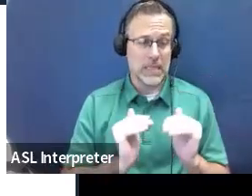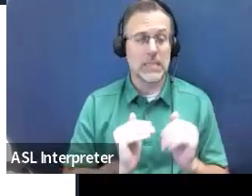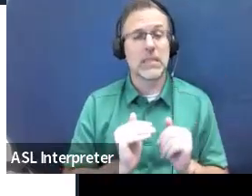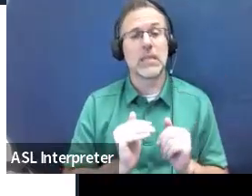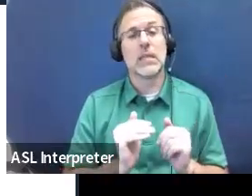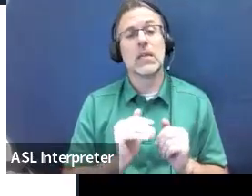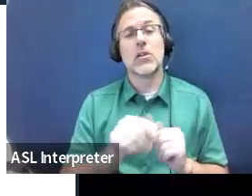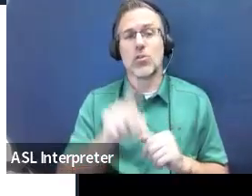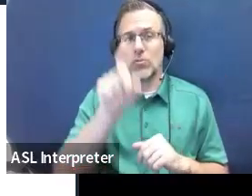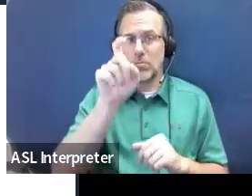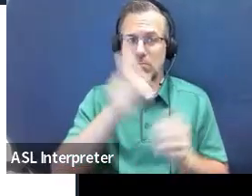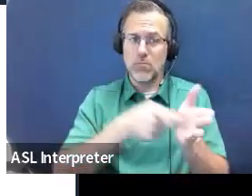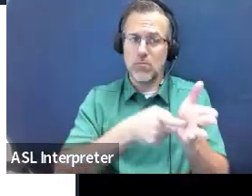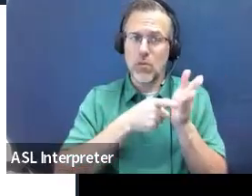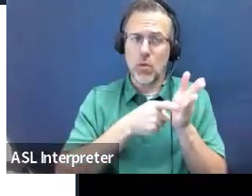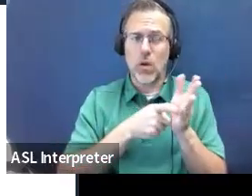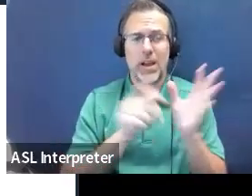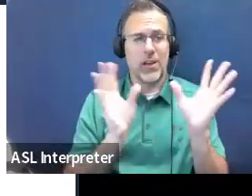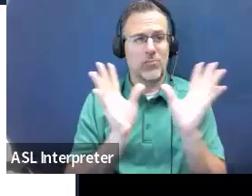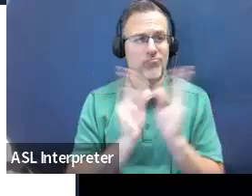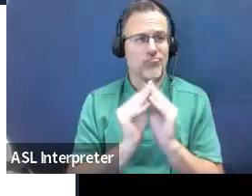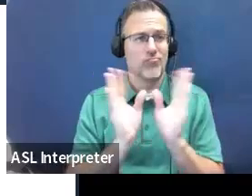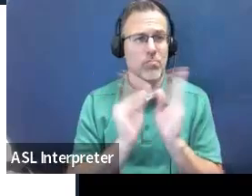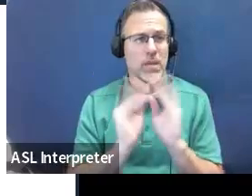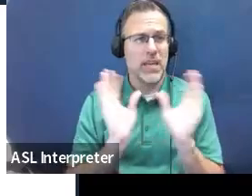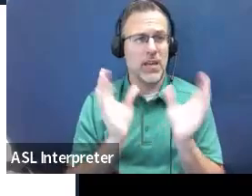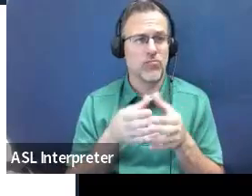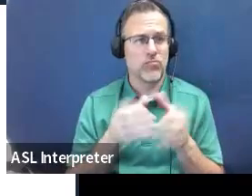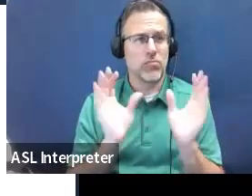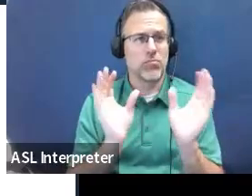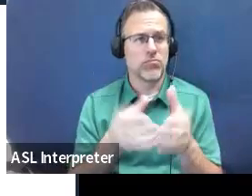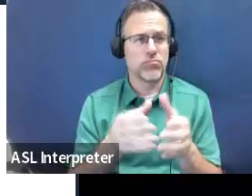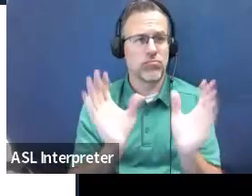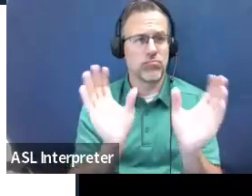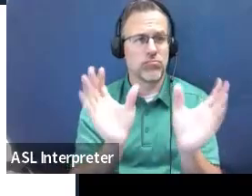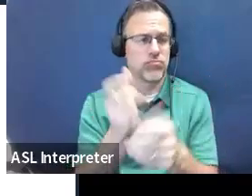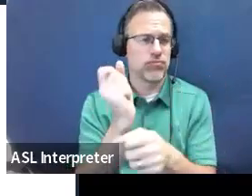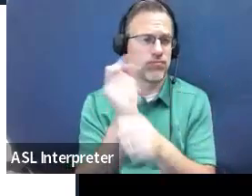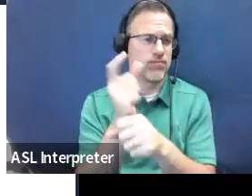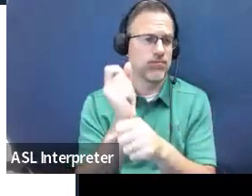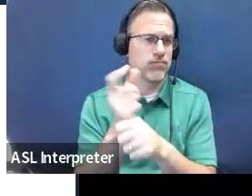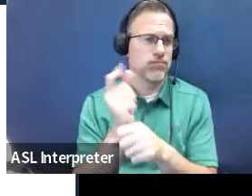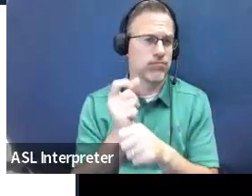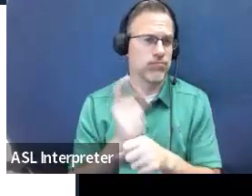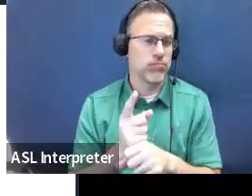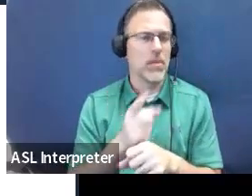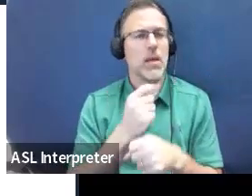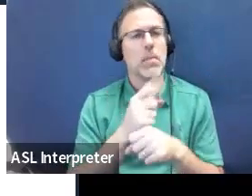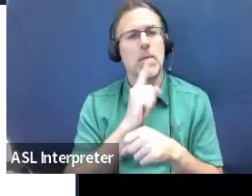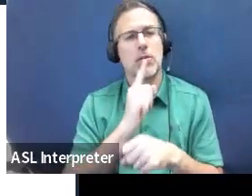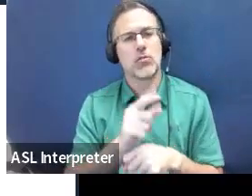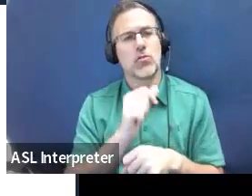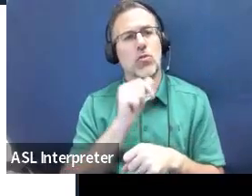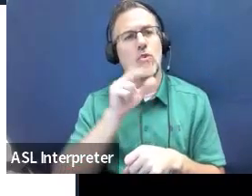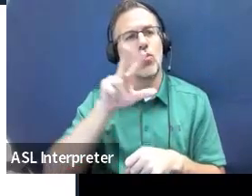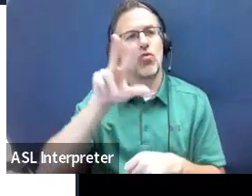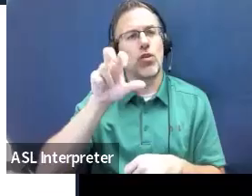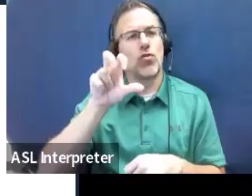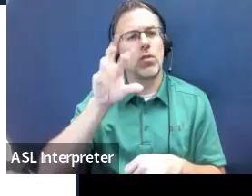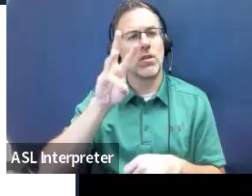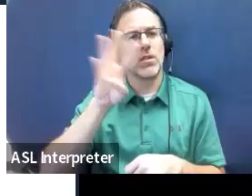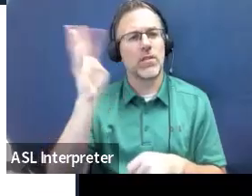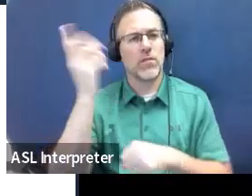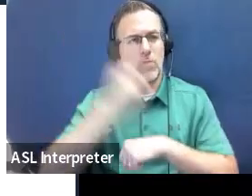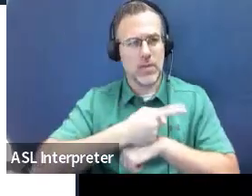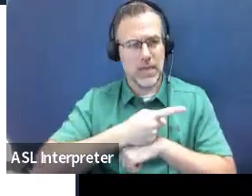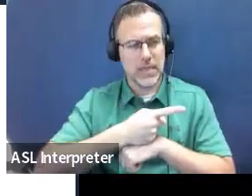least annually. So that means that your IEP does not exceed the 364-day timeline. So